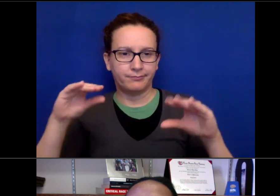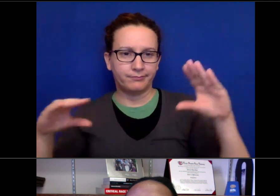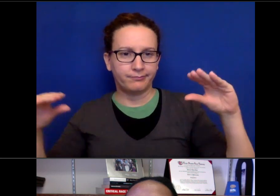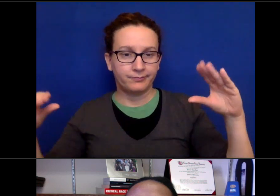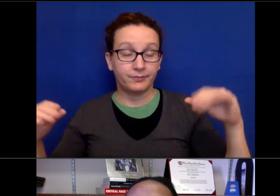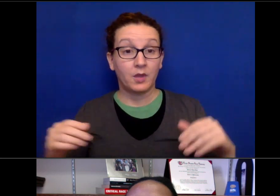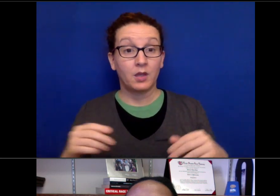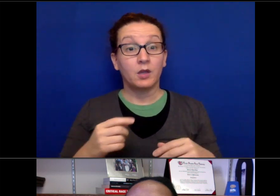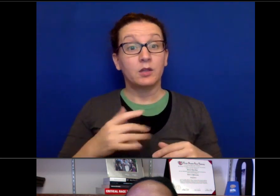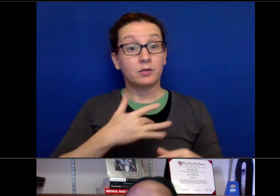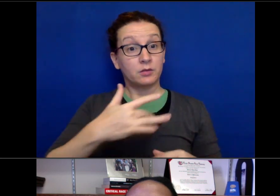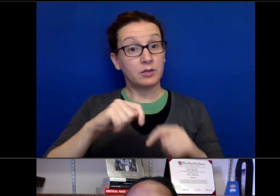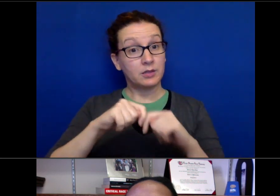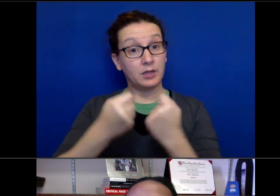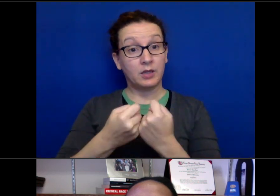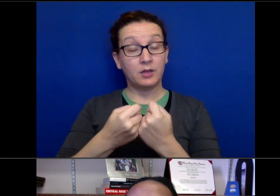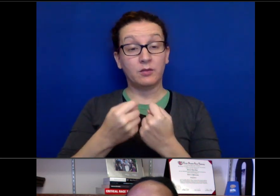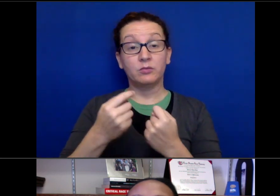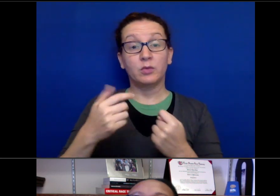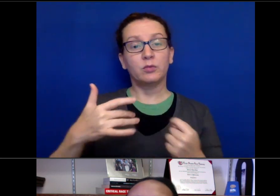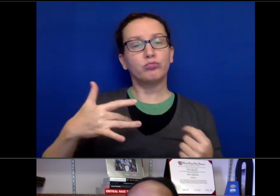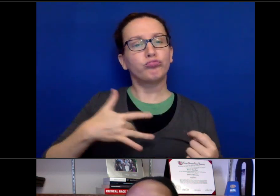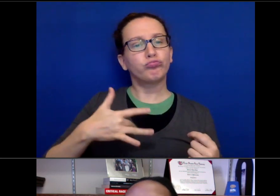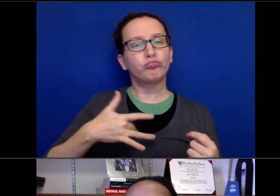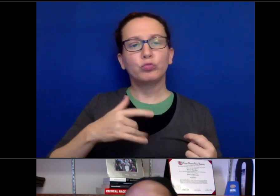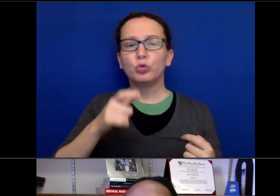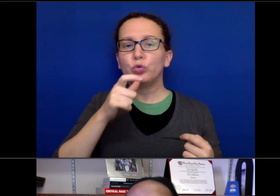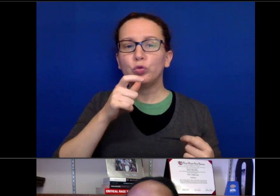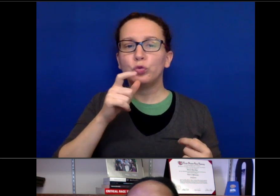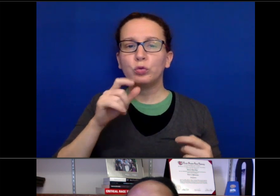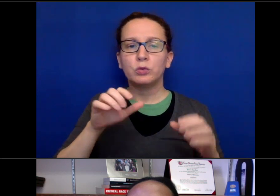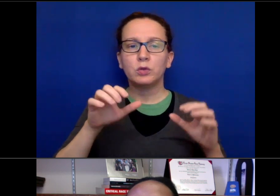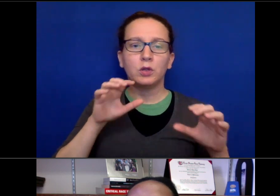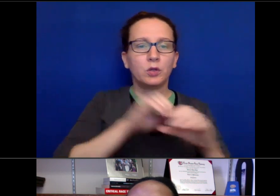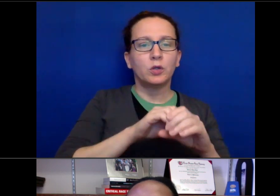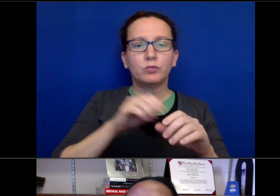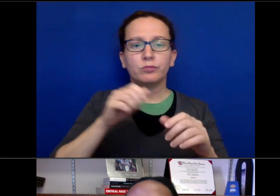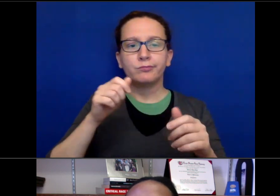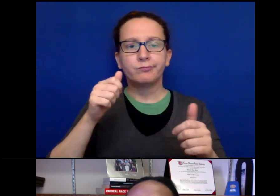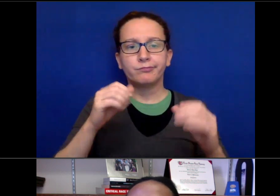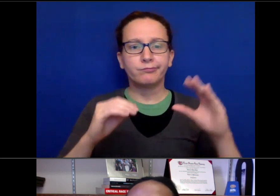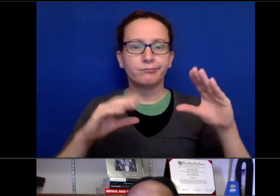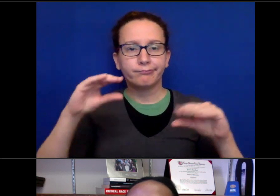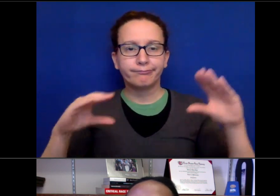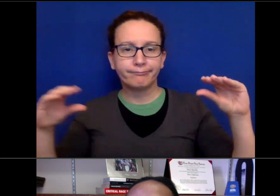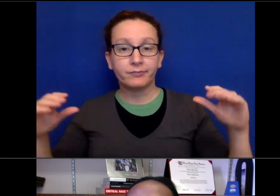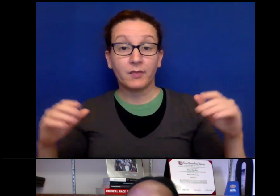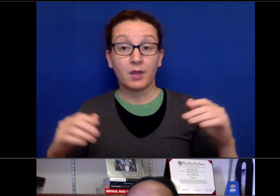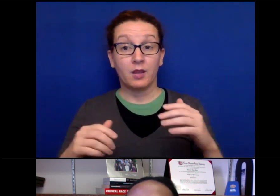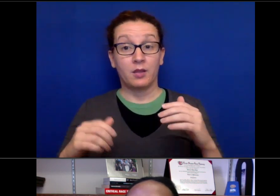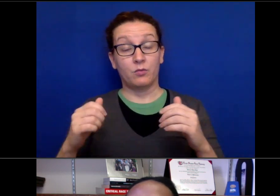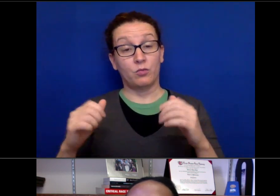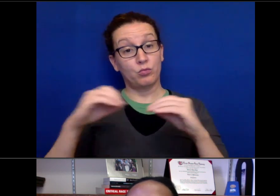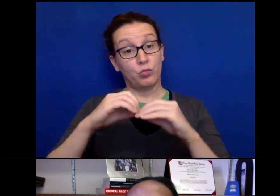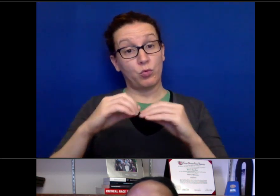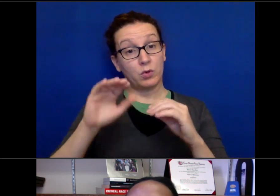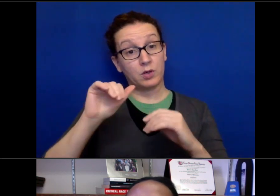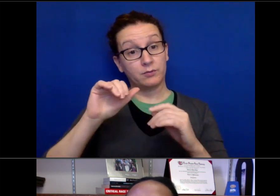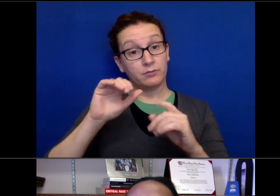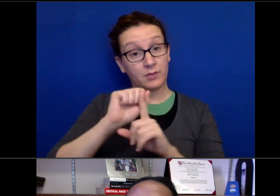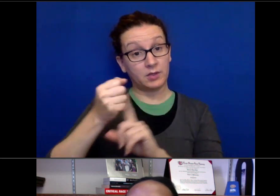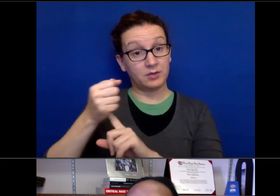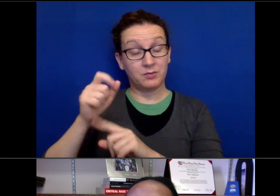some idea of who did what. And in some cases, I think probably in all cases, it's best to